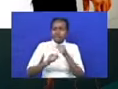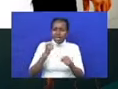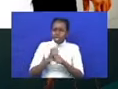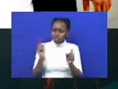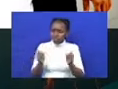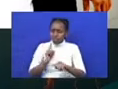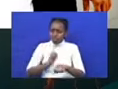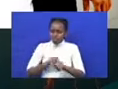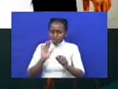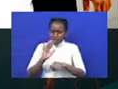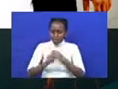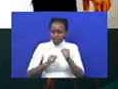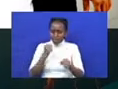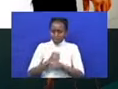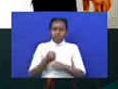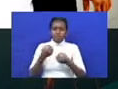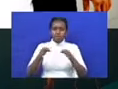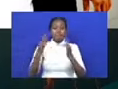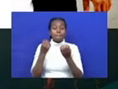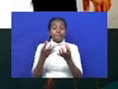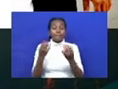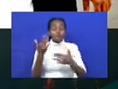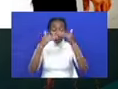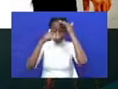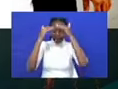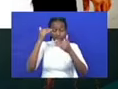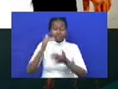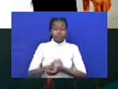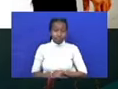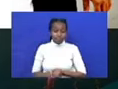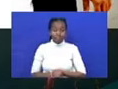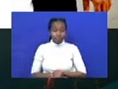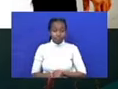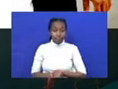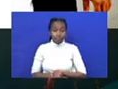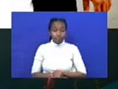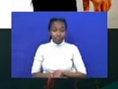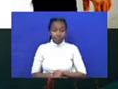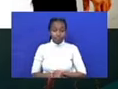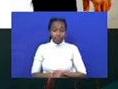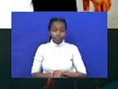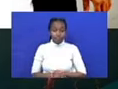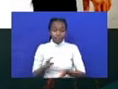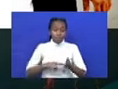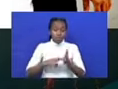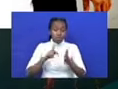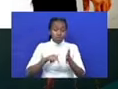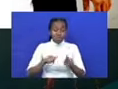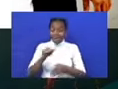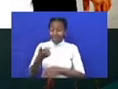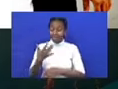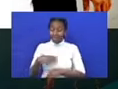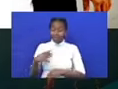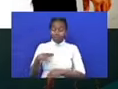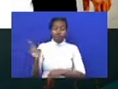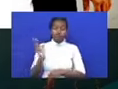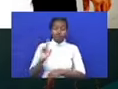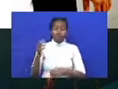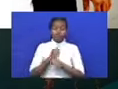that the sons of Ishmael are getting their act together as far as education is concerned.